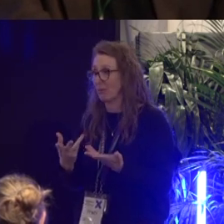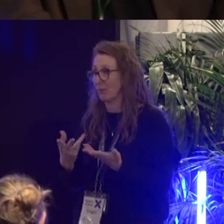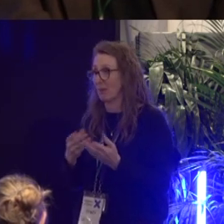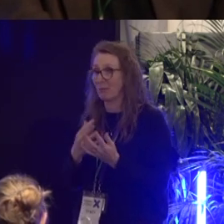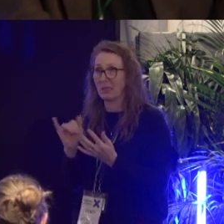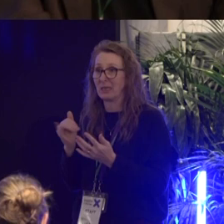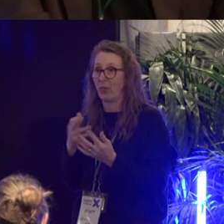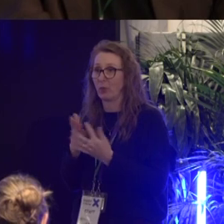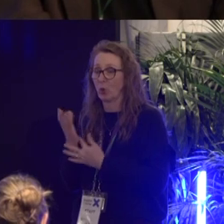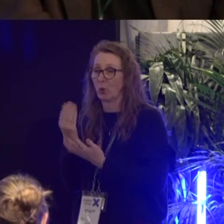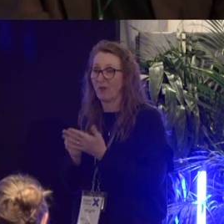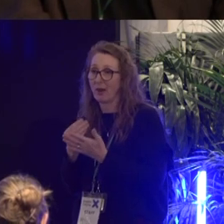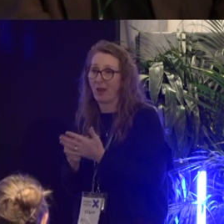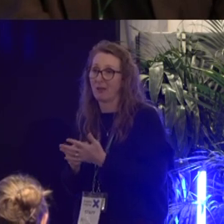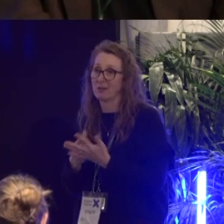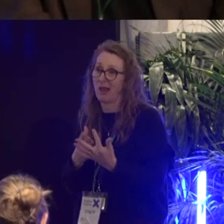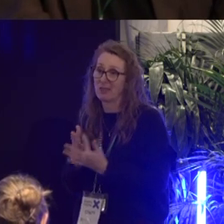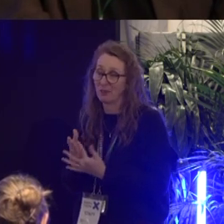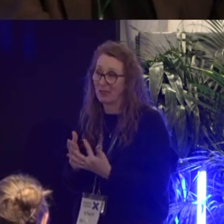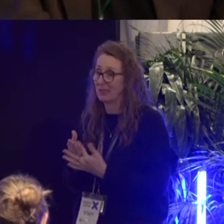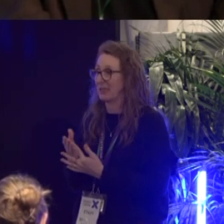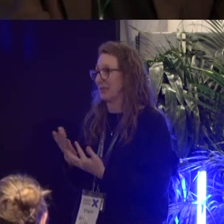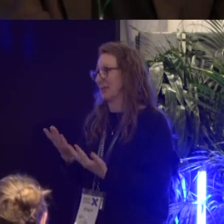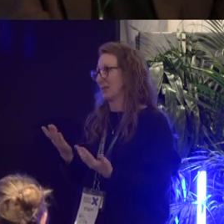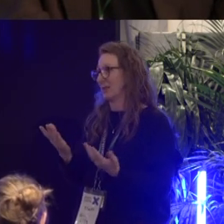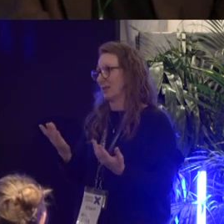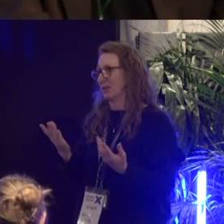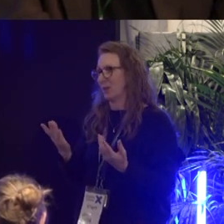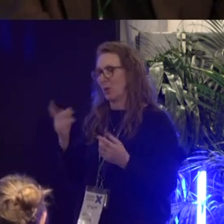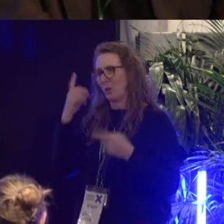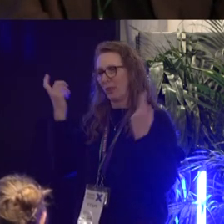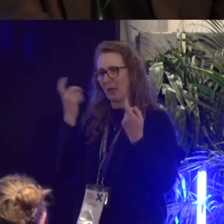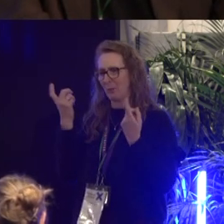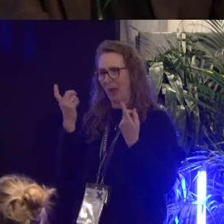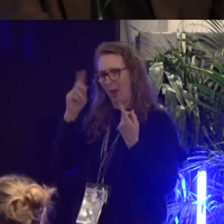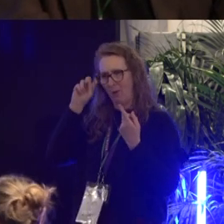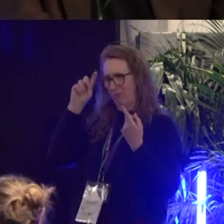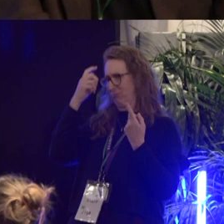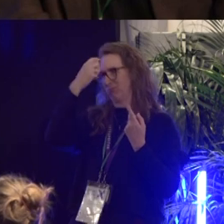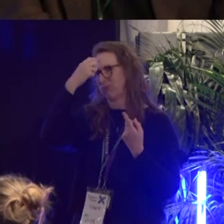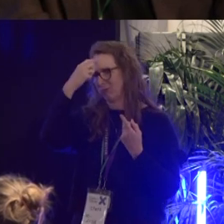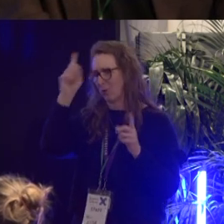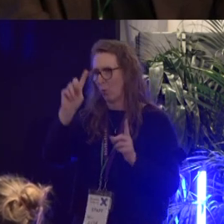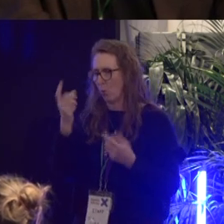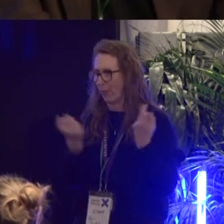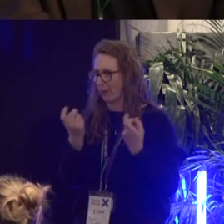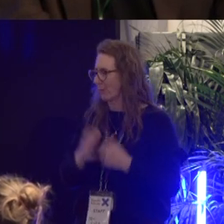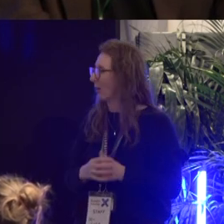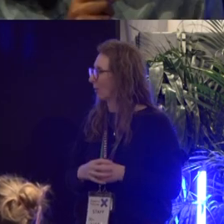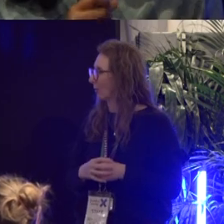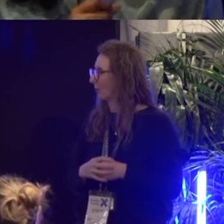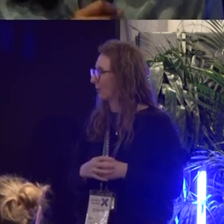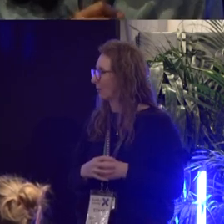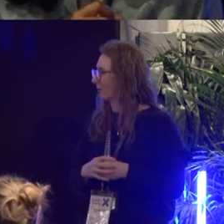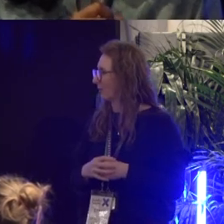for accessibility, do you know what I mean? Like, what kind of comes to mind for you in terms of bringing a new audience into a space like that? Just